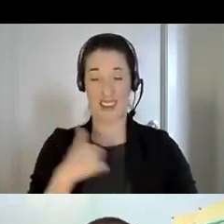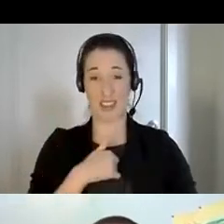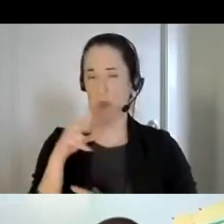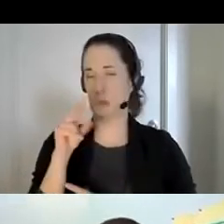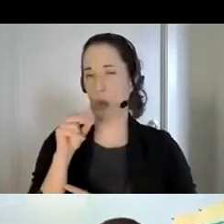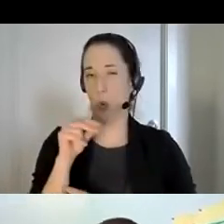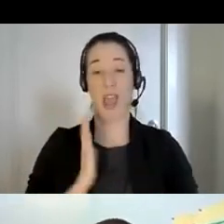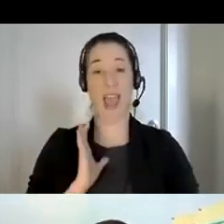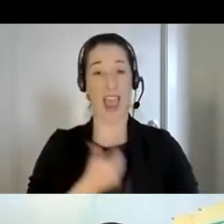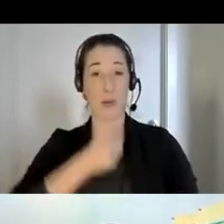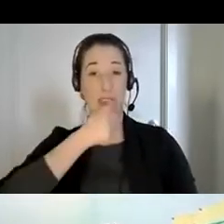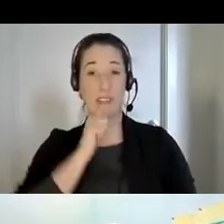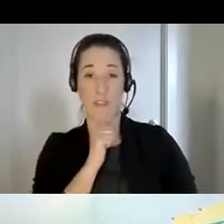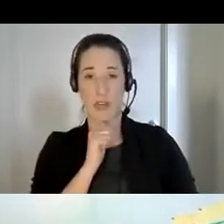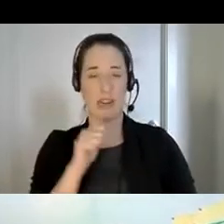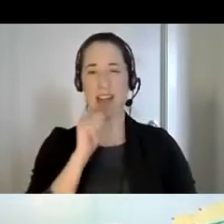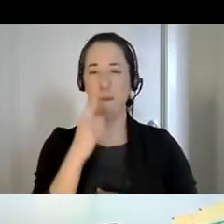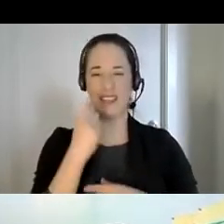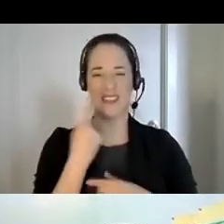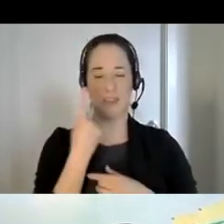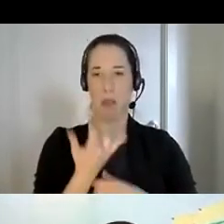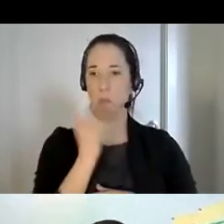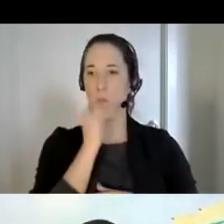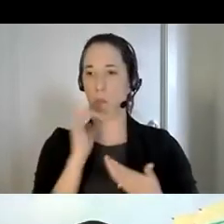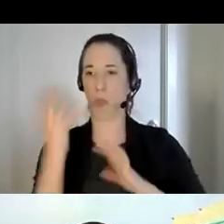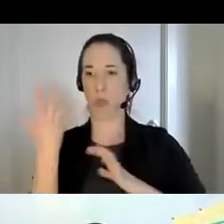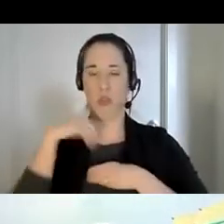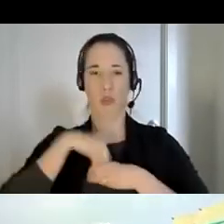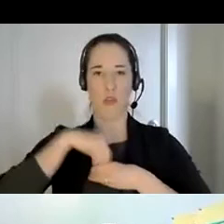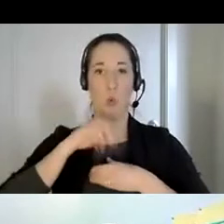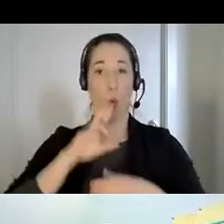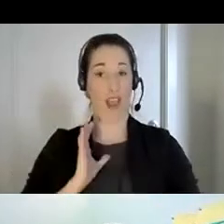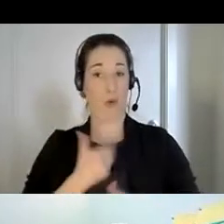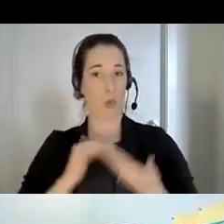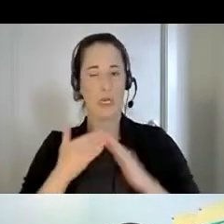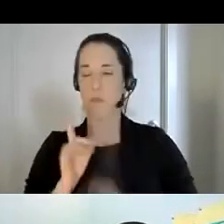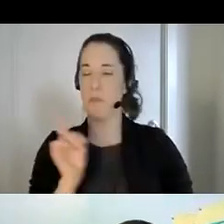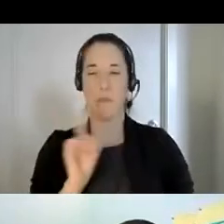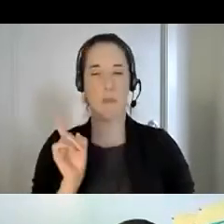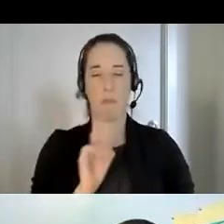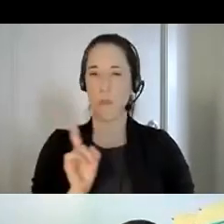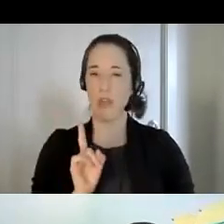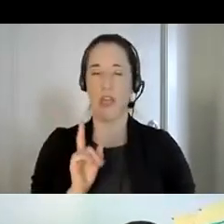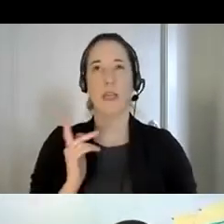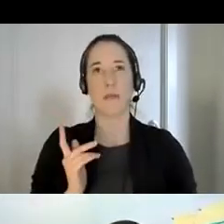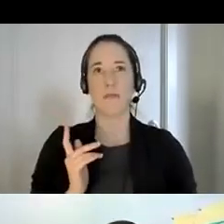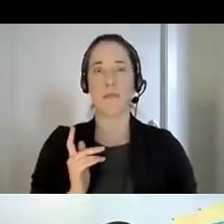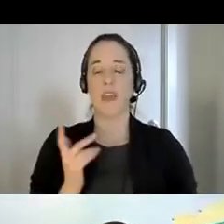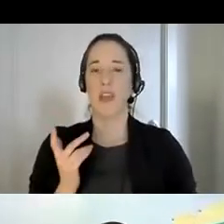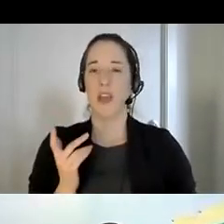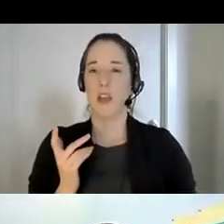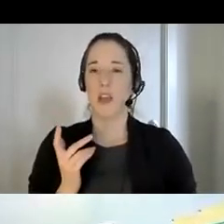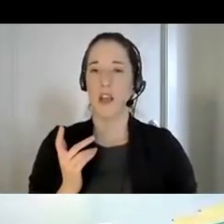because of something inherent about us or inherent about our community. This tendency to problematize